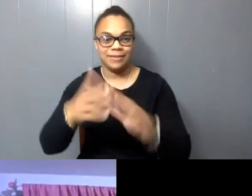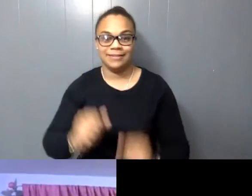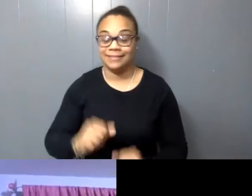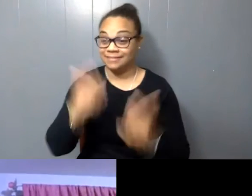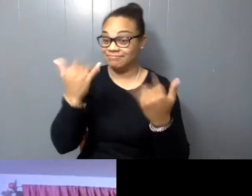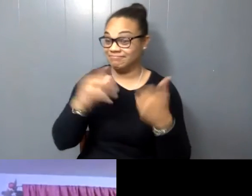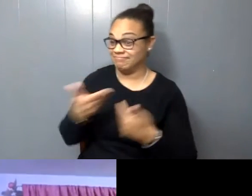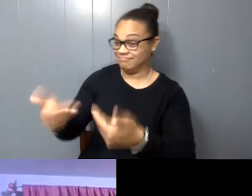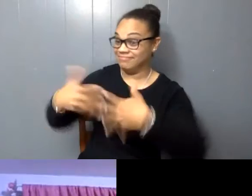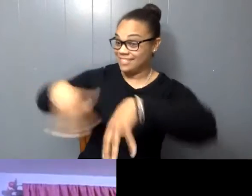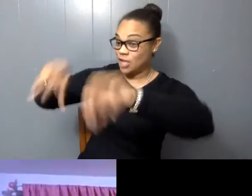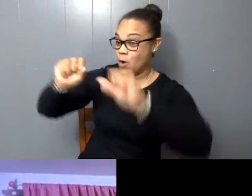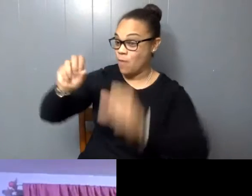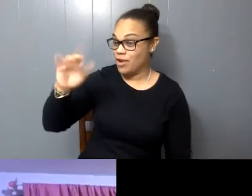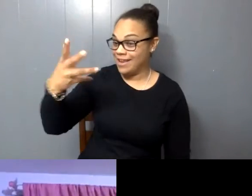everyone.